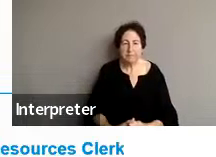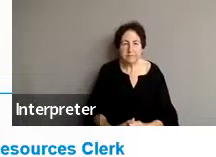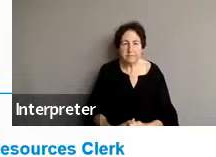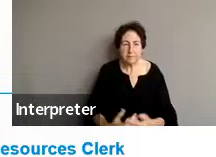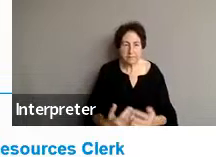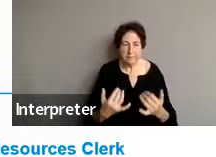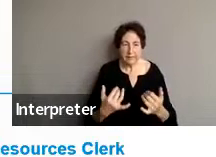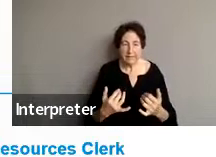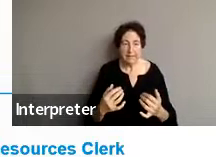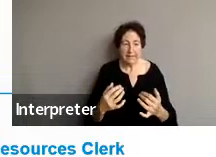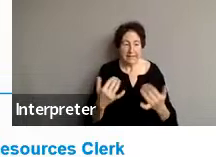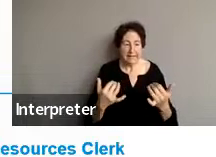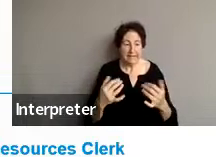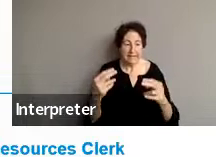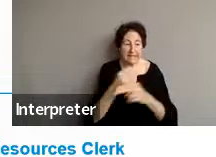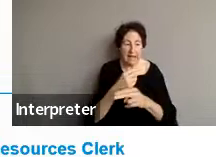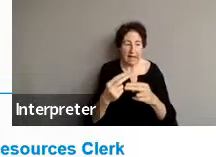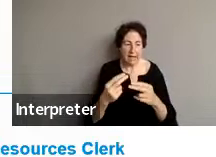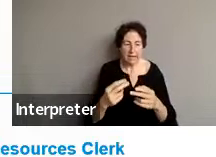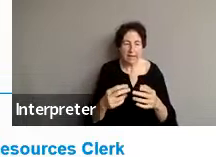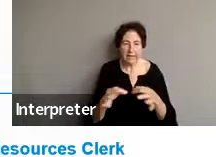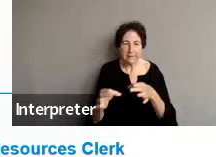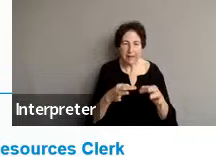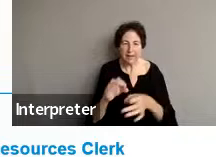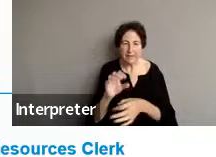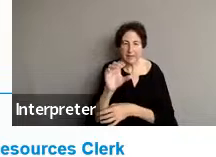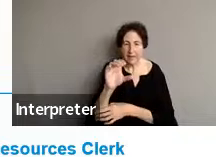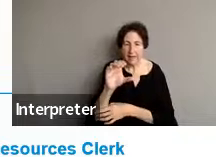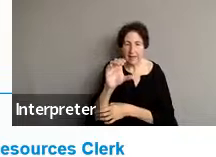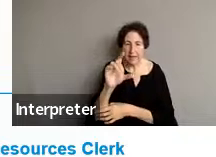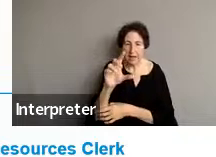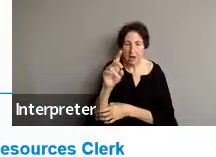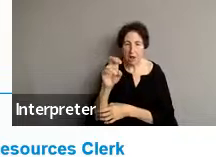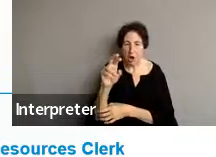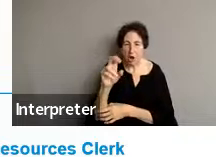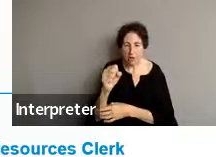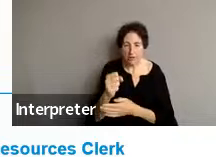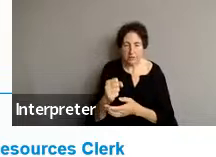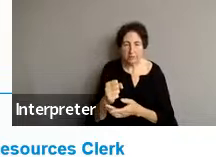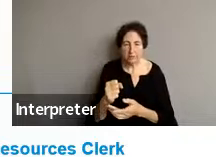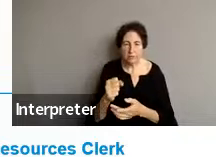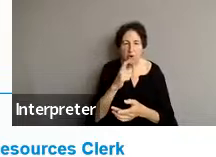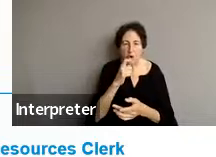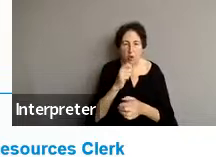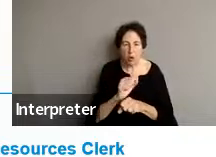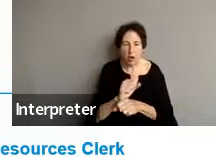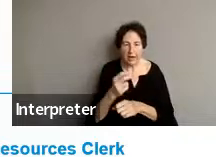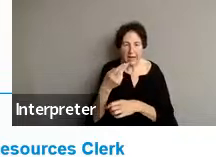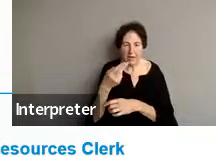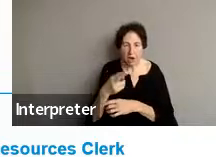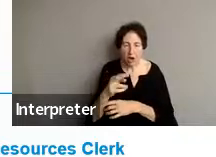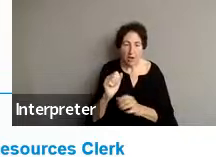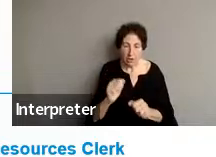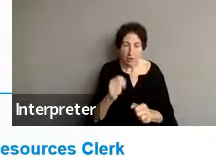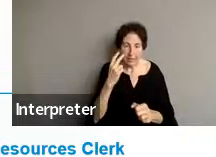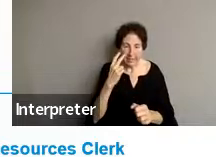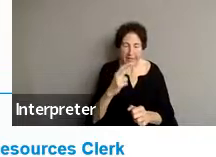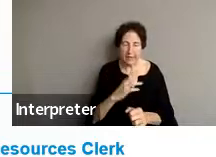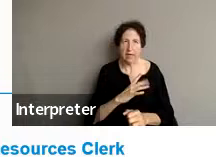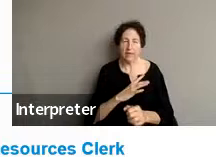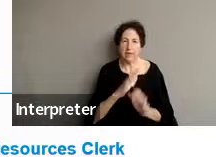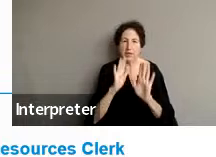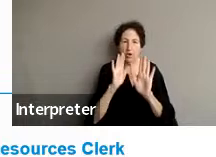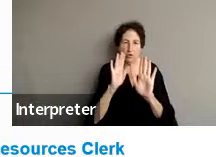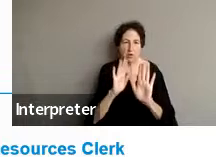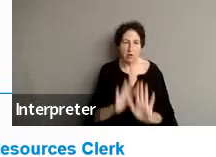This particular slide outlines the clerks that are in our Human Resources Department. And as you can see, they do a